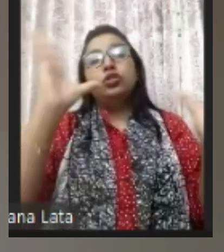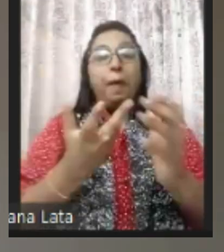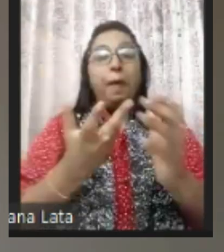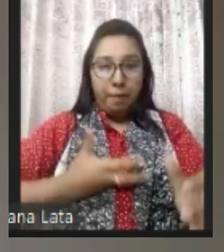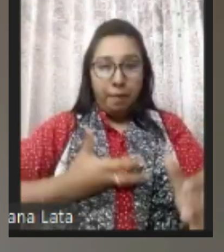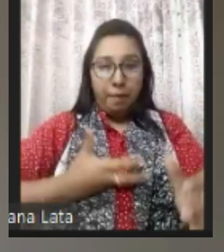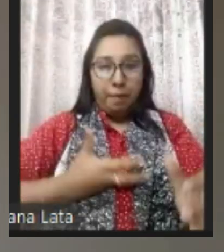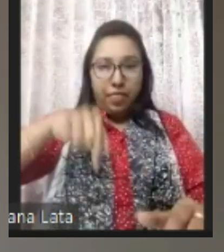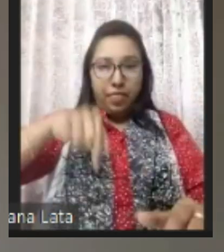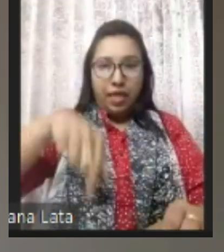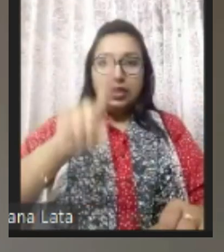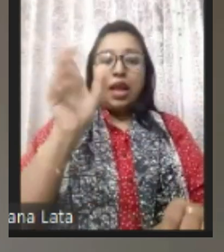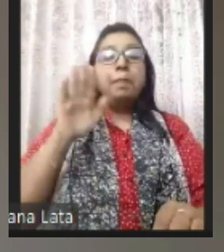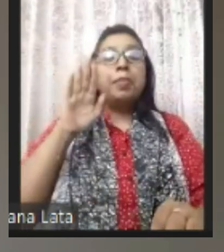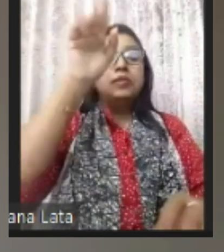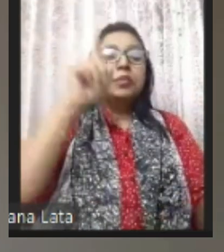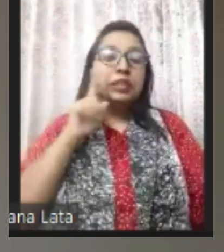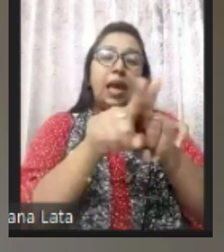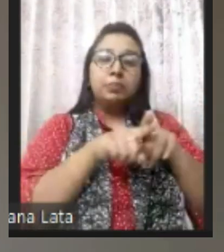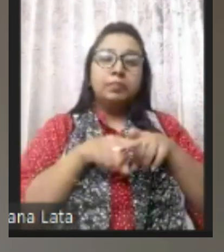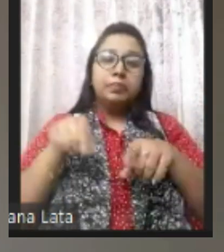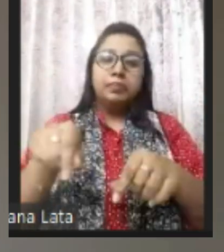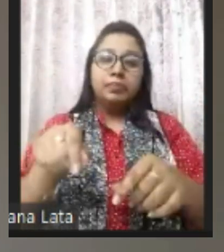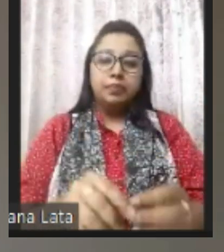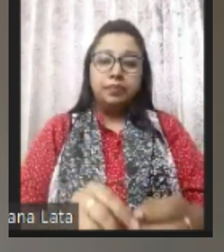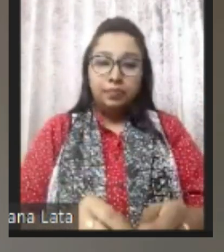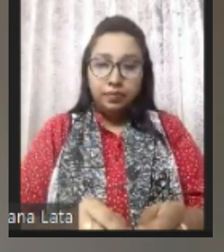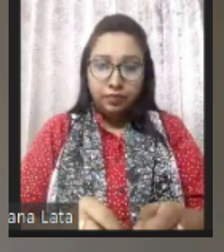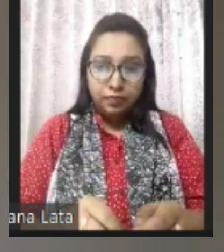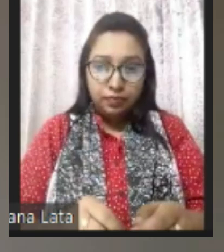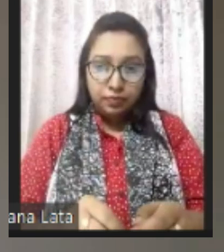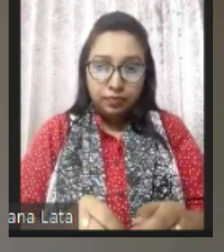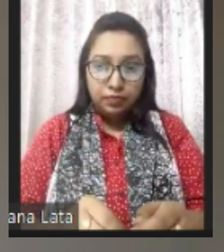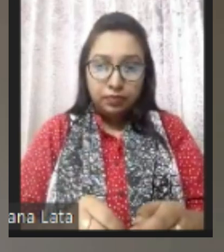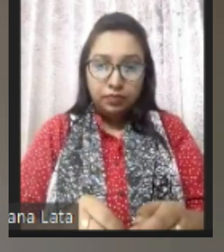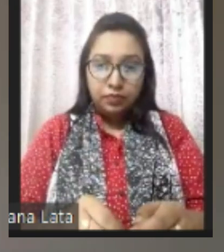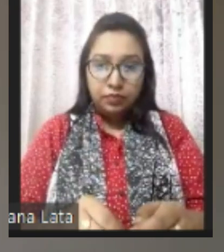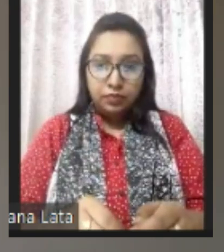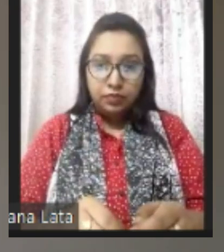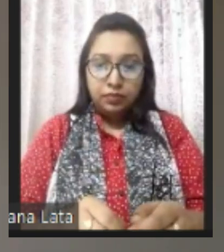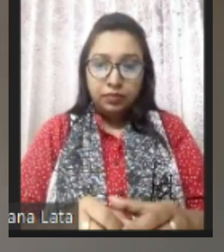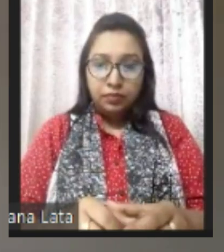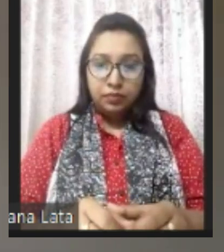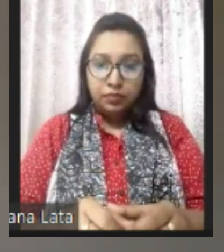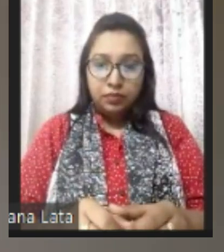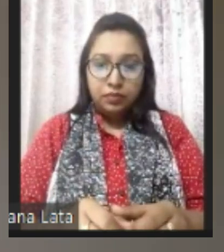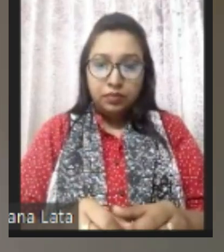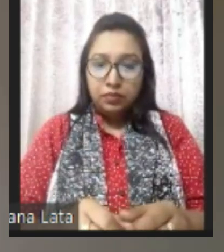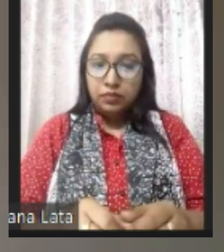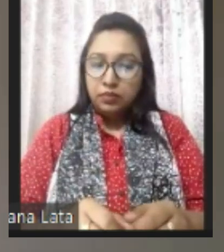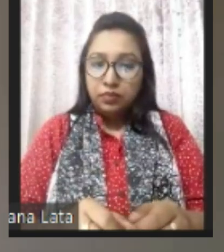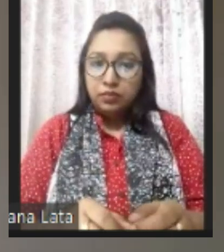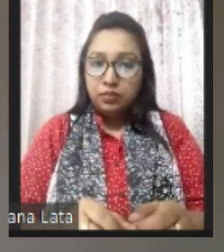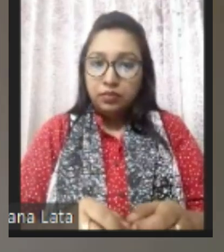Organization. And again, according to those type of statistics, 15% of a